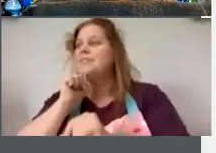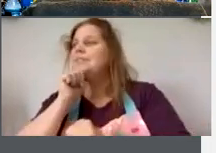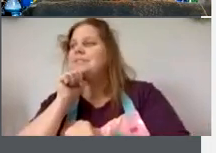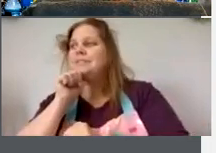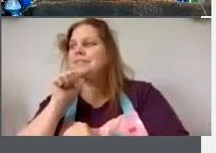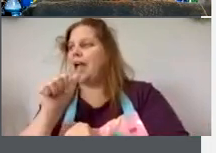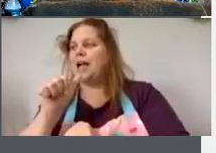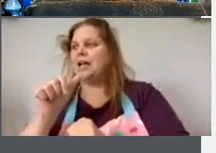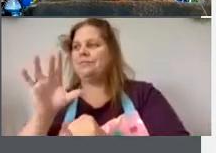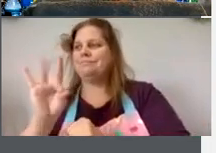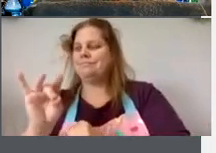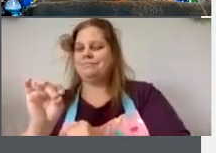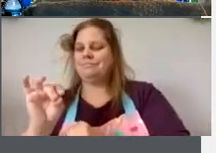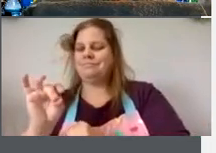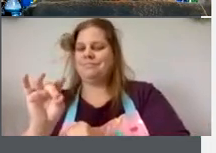it did not stick.